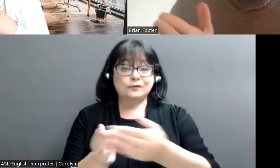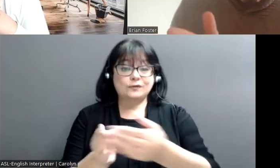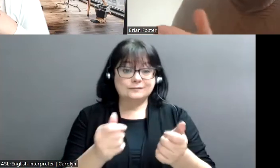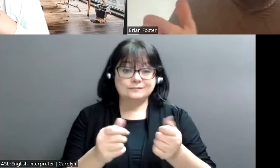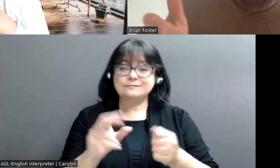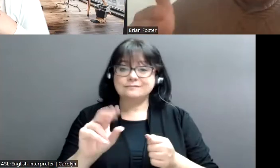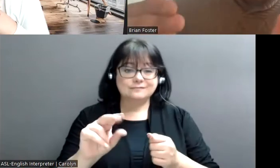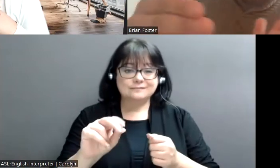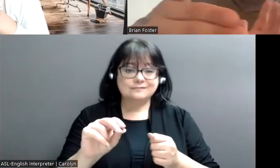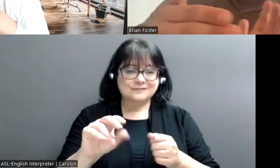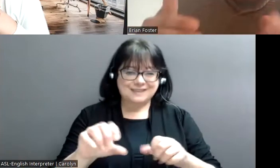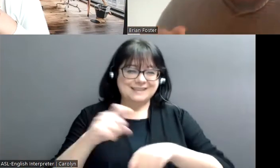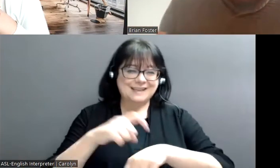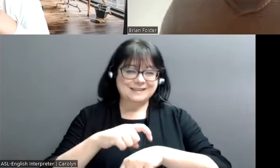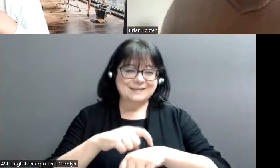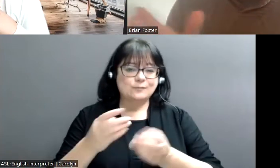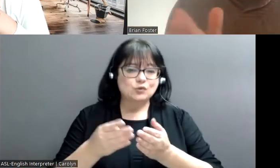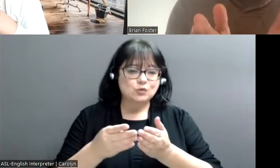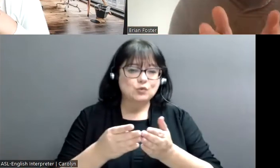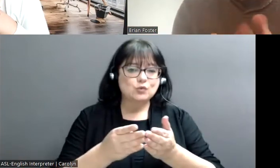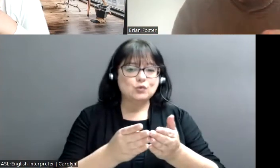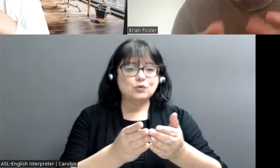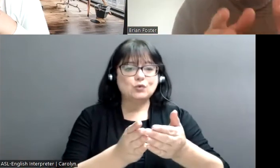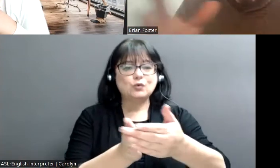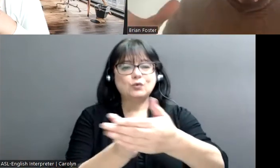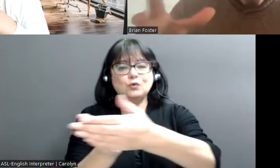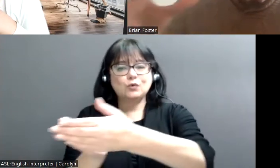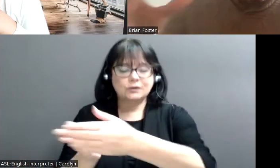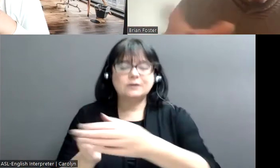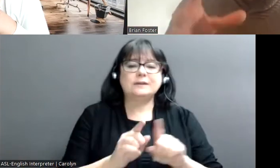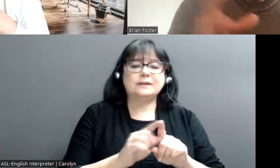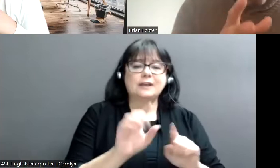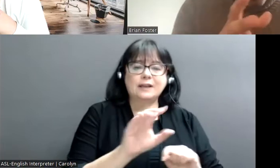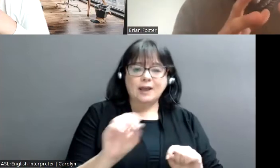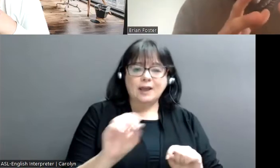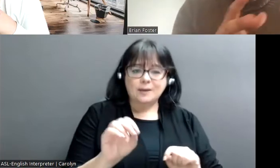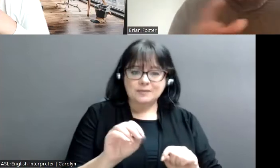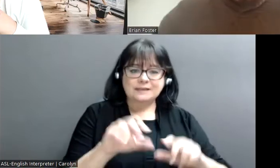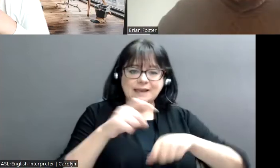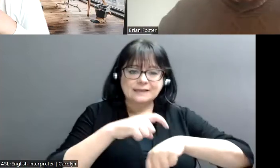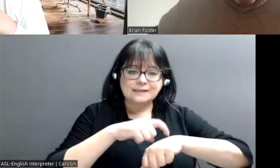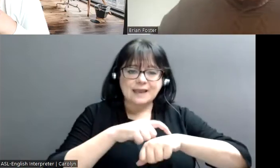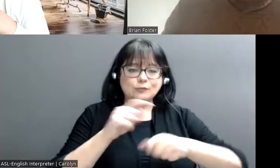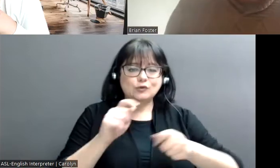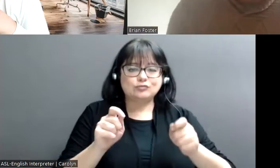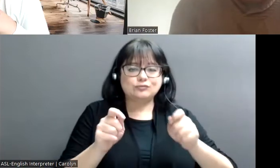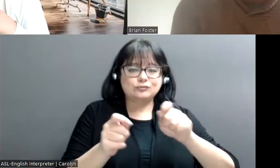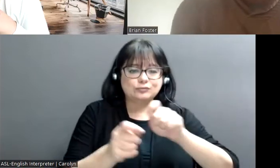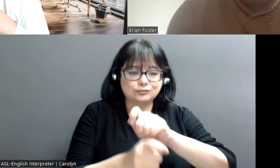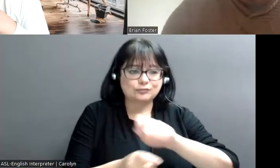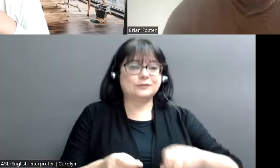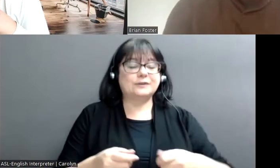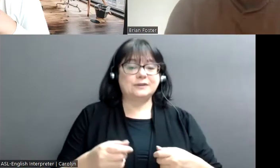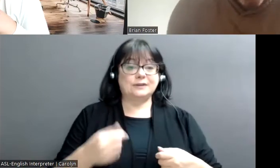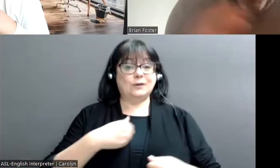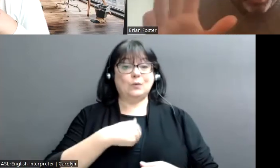these large bureaucratic machines around. And we're in a luxurious position in that we get to sort of play the long game with some of these employers,